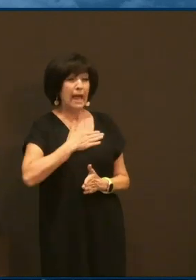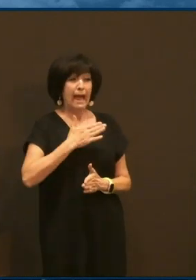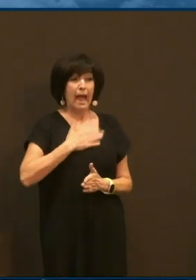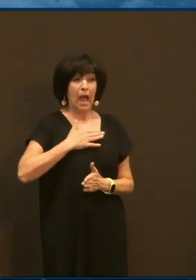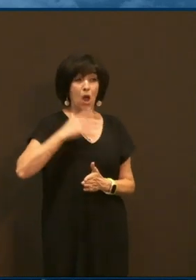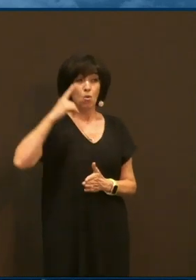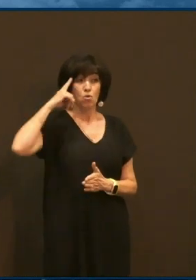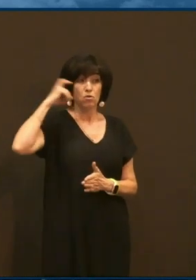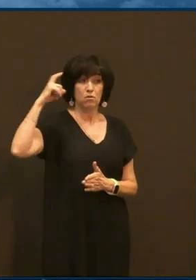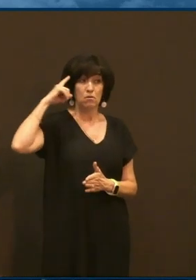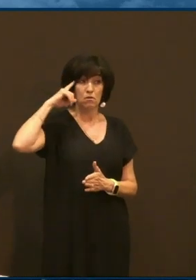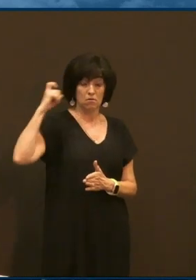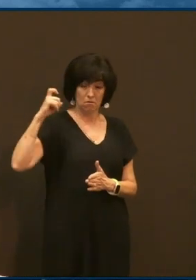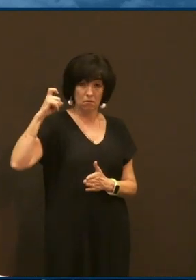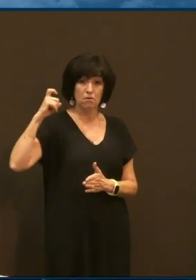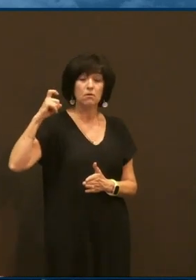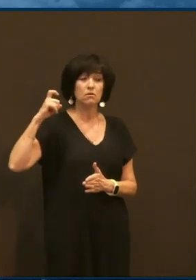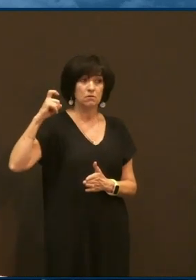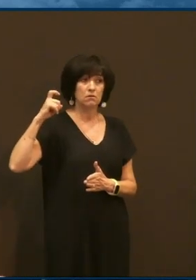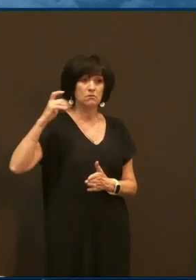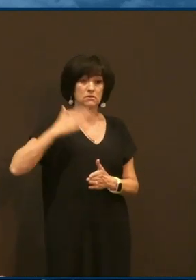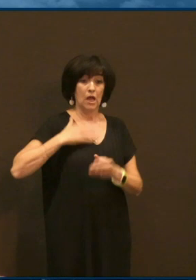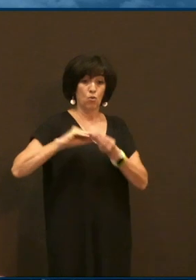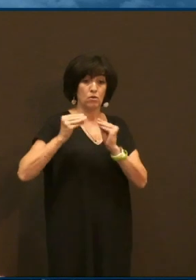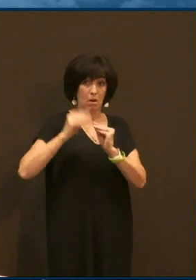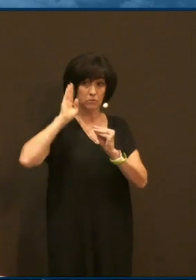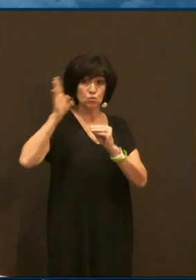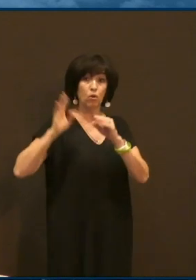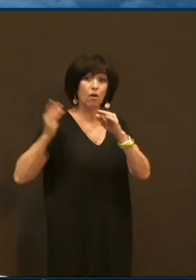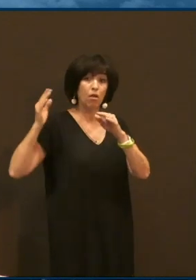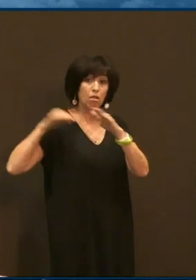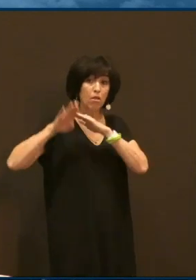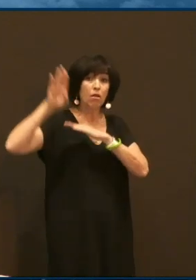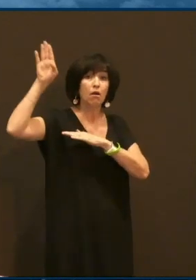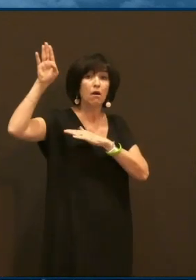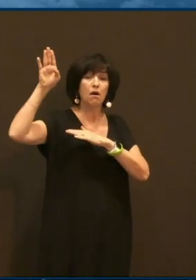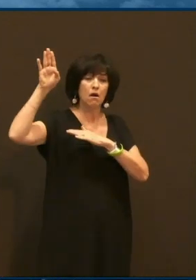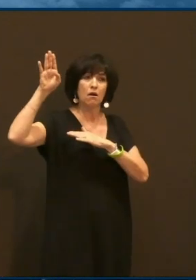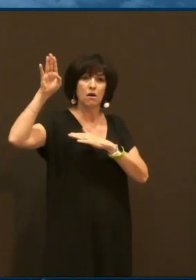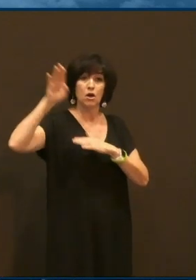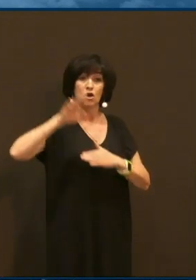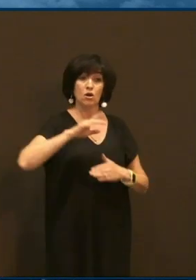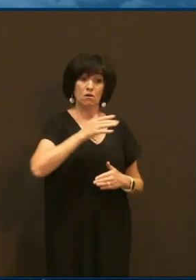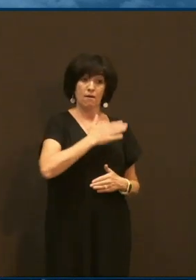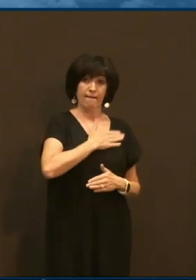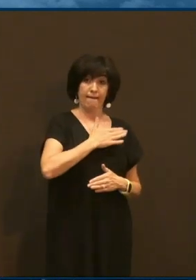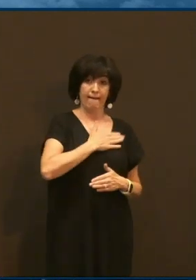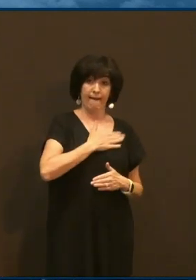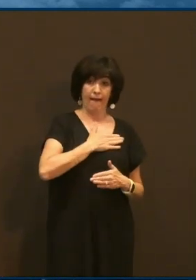surge capacity. So we did learn that we did have capacity beyond this particular